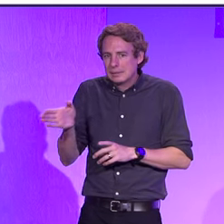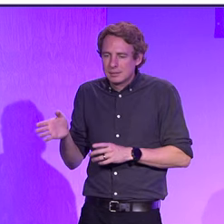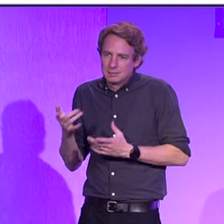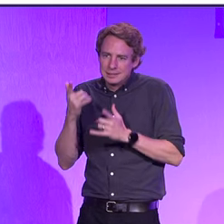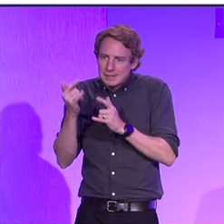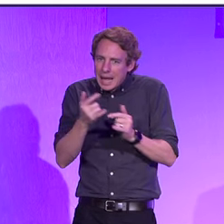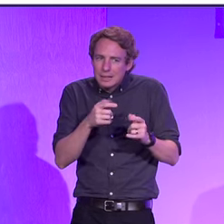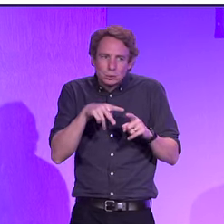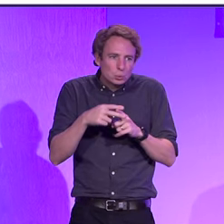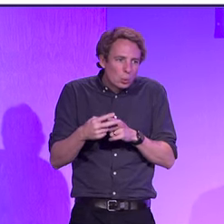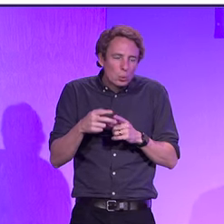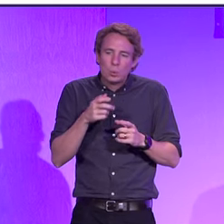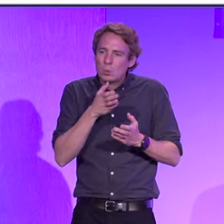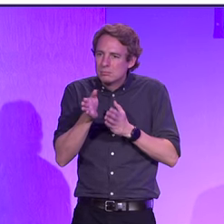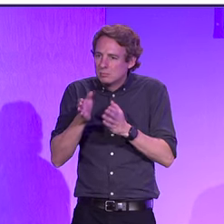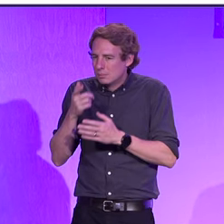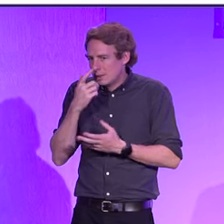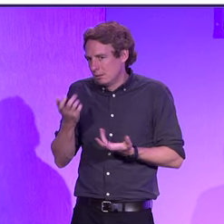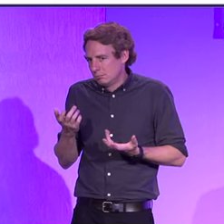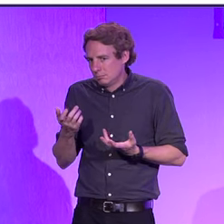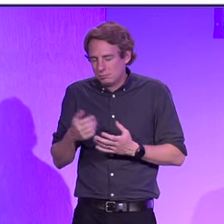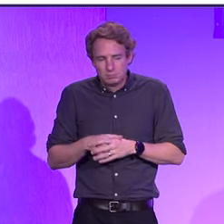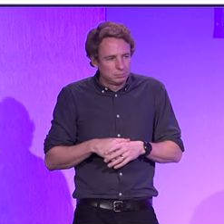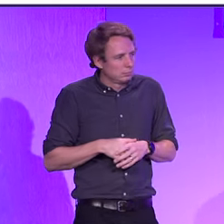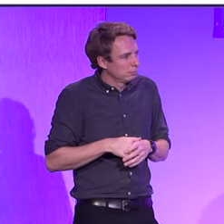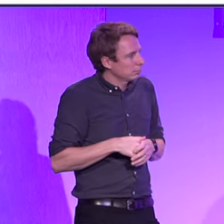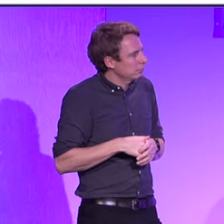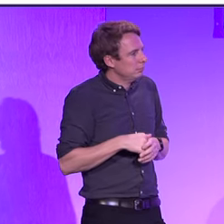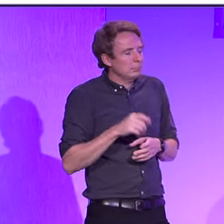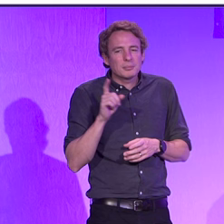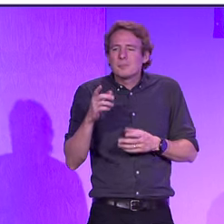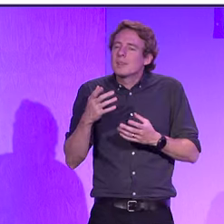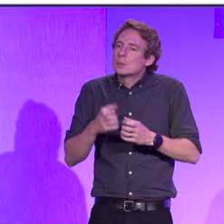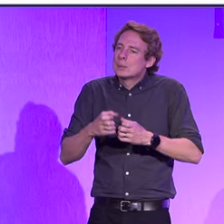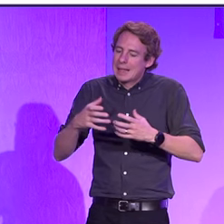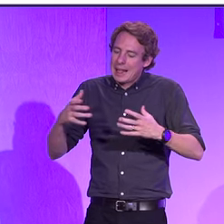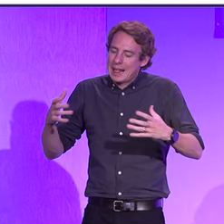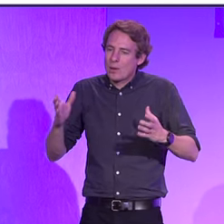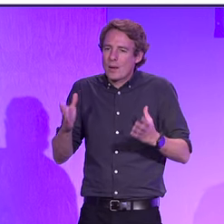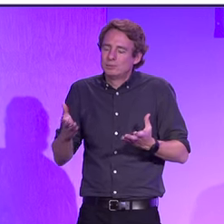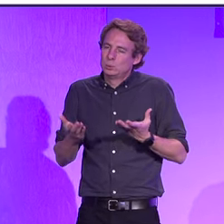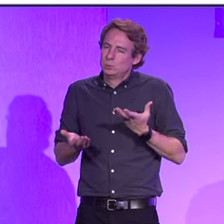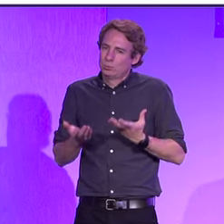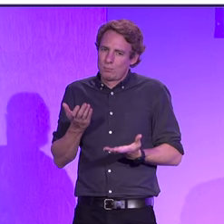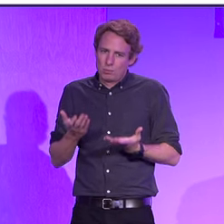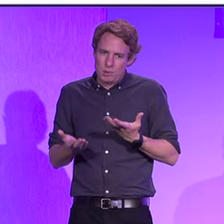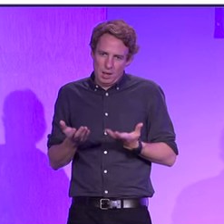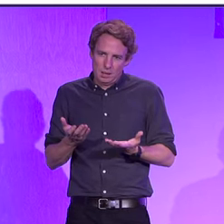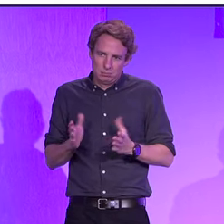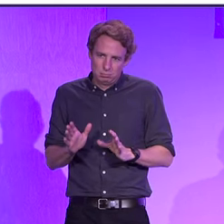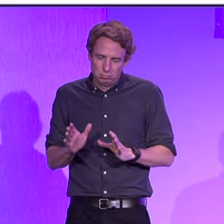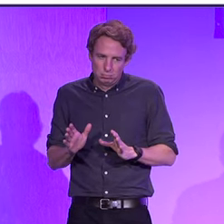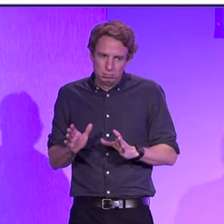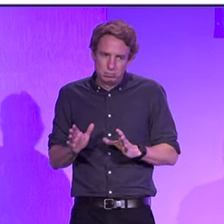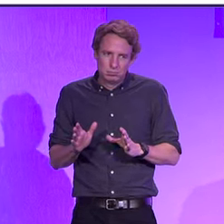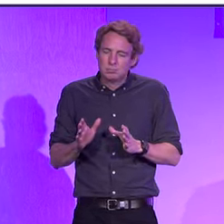you know, we see as we scale, we have to have these trade-offs and like with production baking. Let's